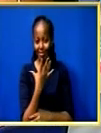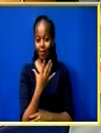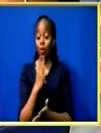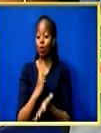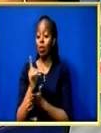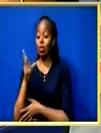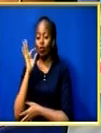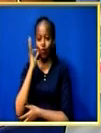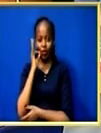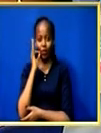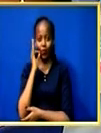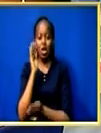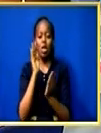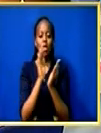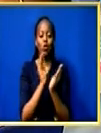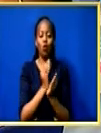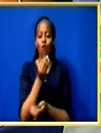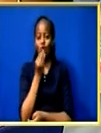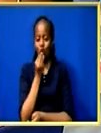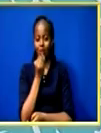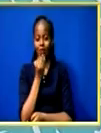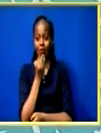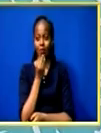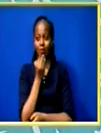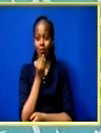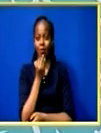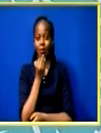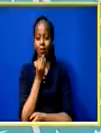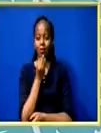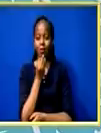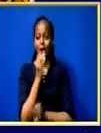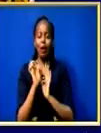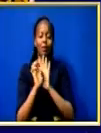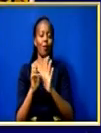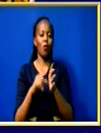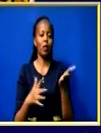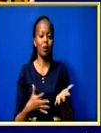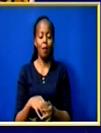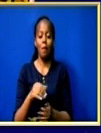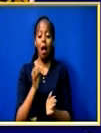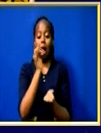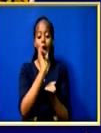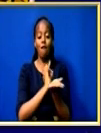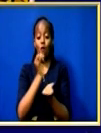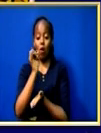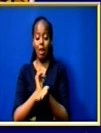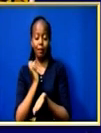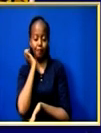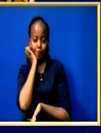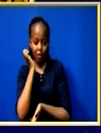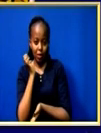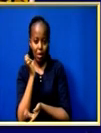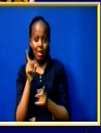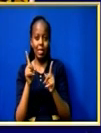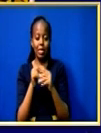the fruit, they store food. For example, avocado, lemon, orange, pawpaw.